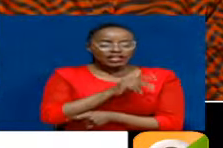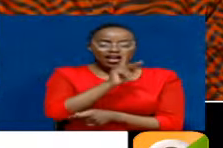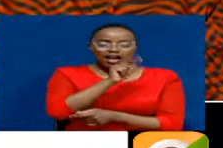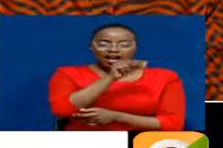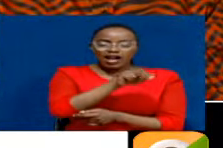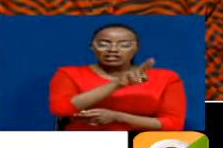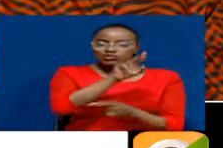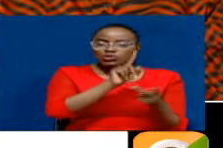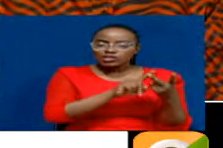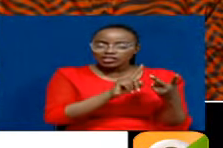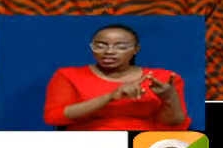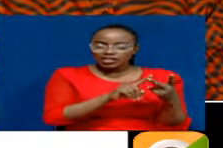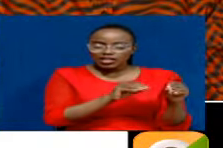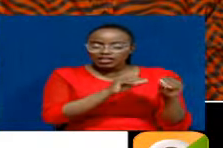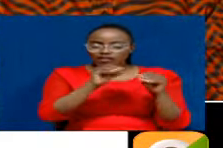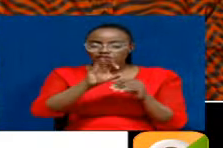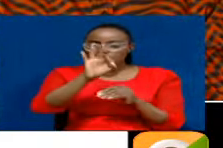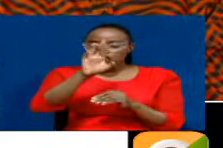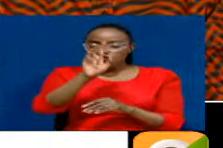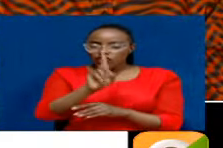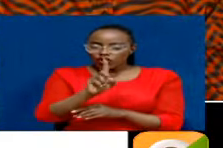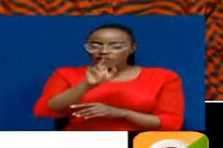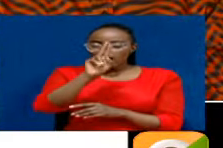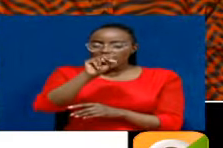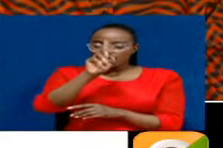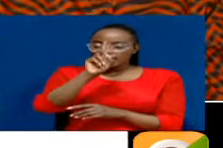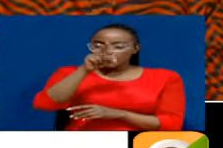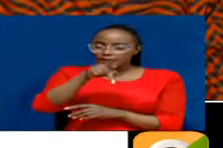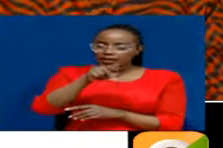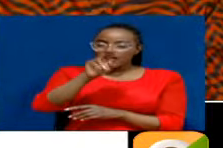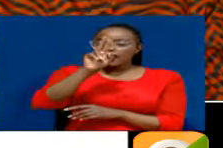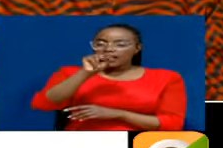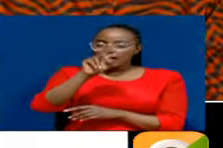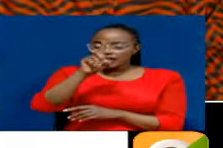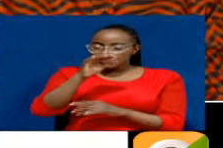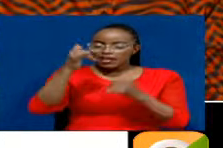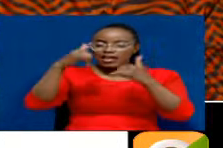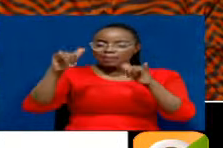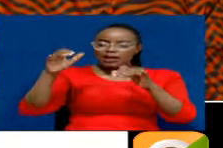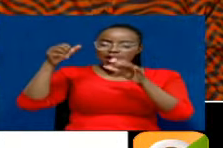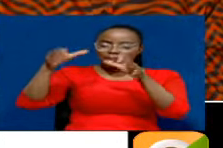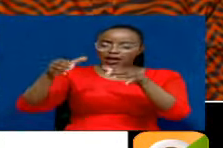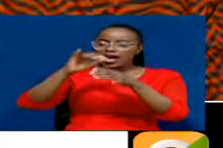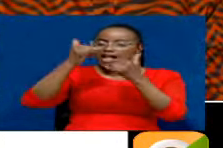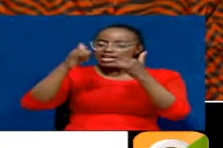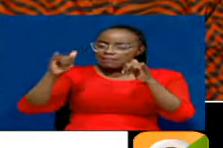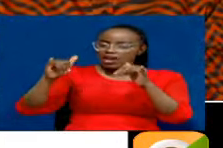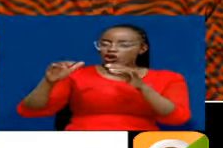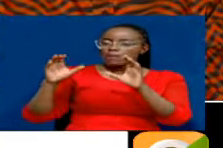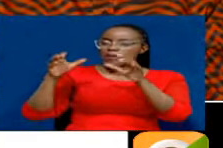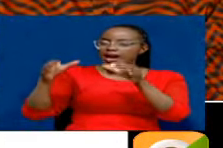KANU, Ford, NDP, Liberal Party,